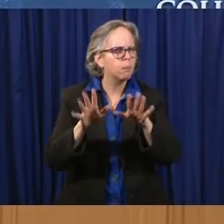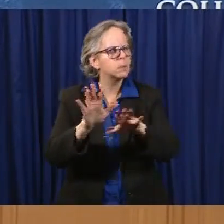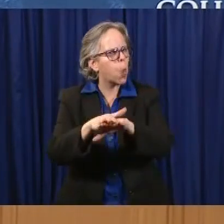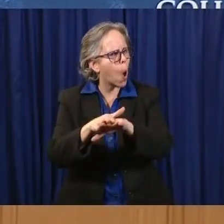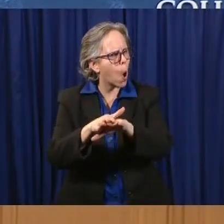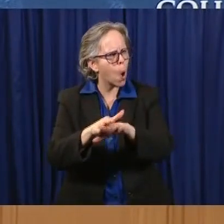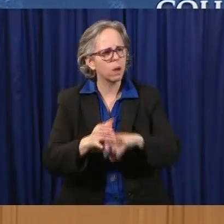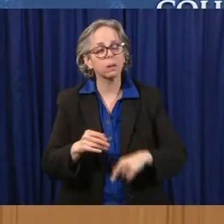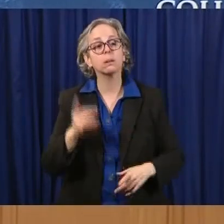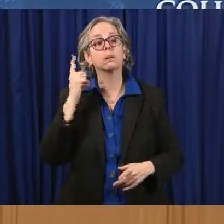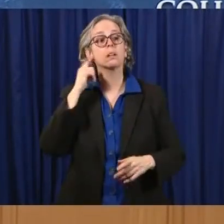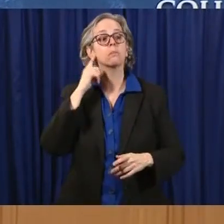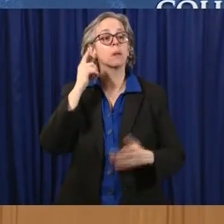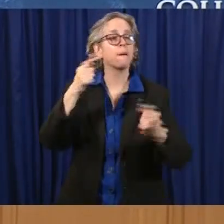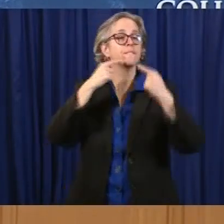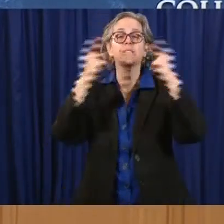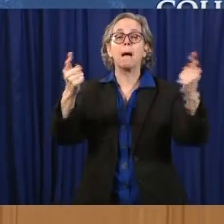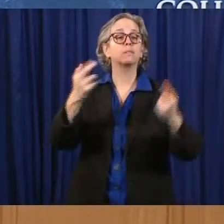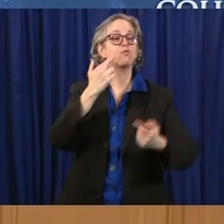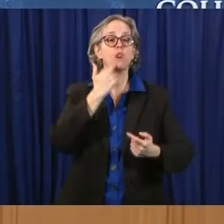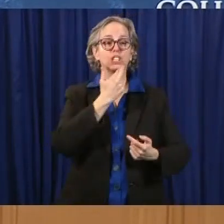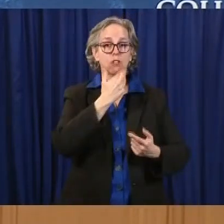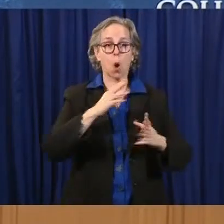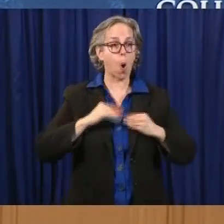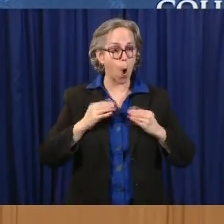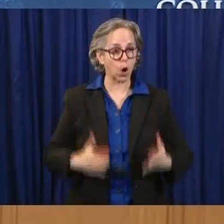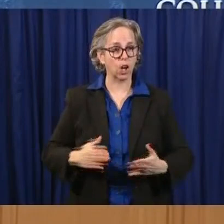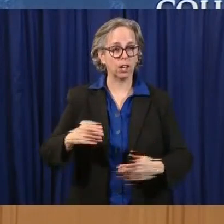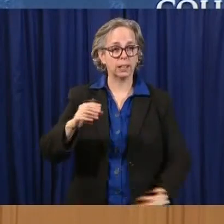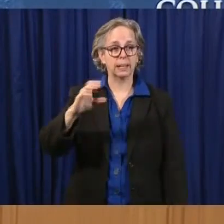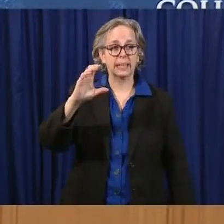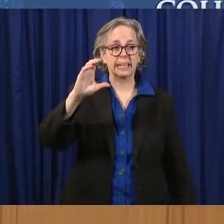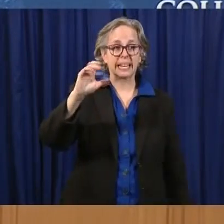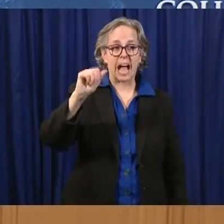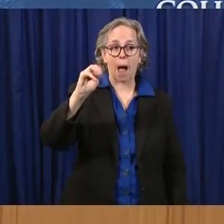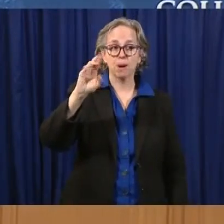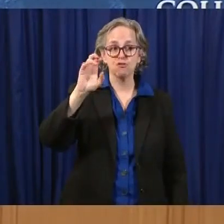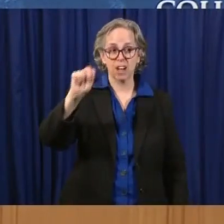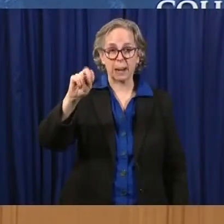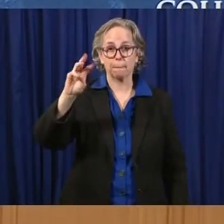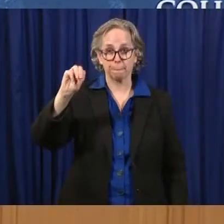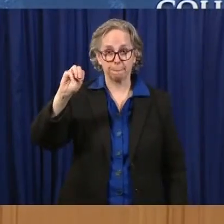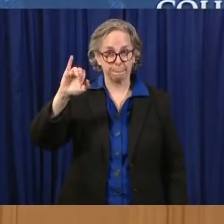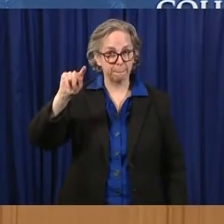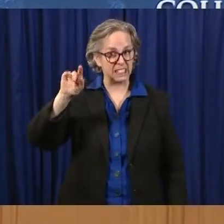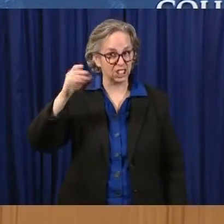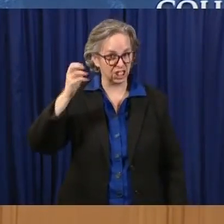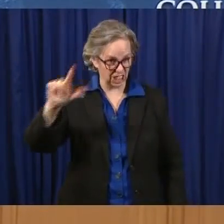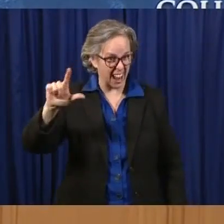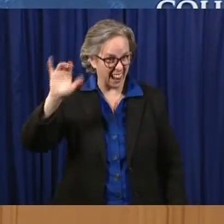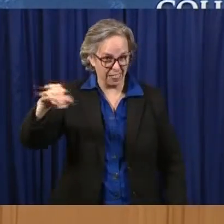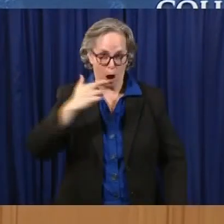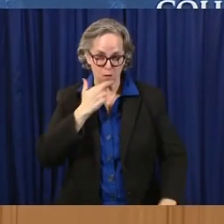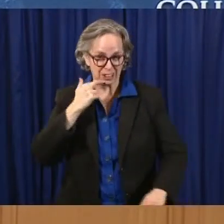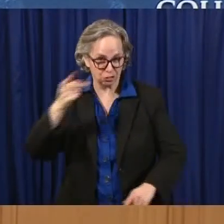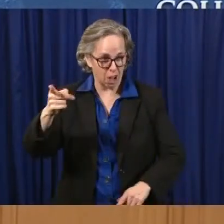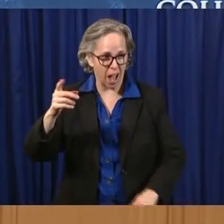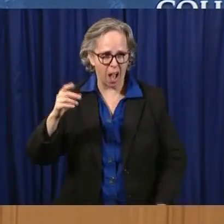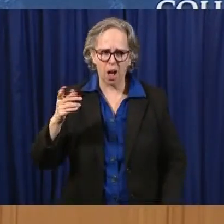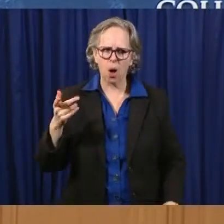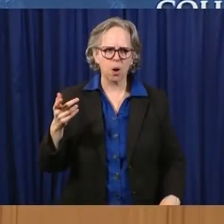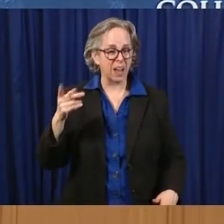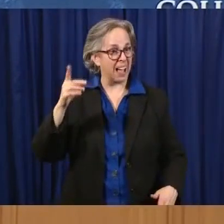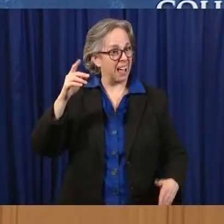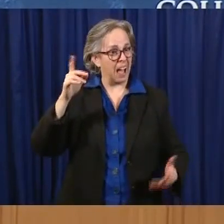has said, and I've heard this echoed from businesses across the community, that they have the wherewithal and the capacity